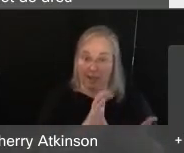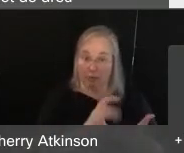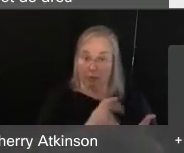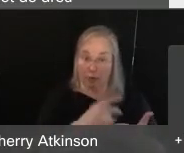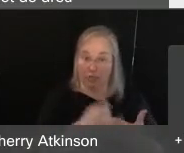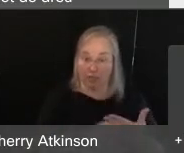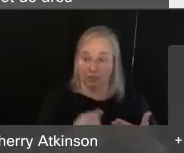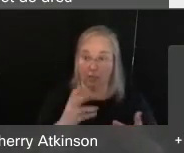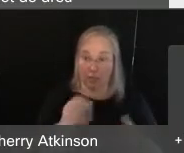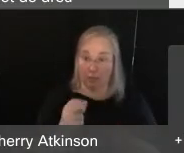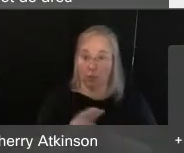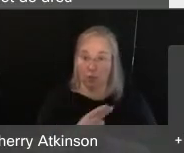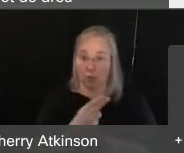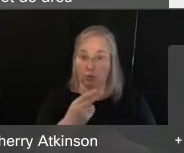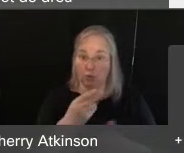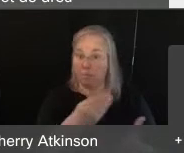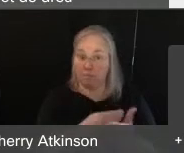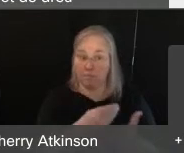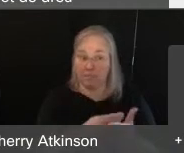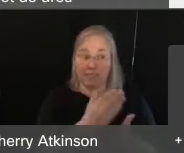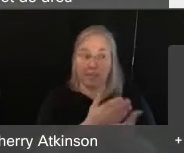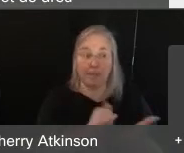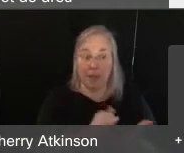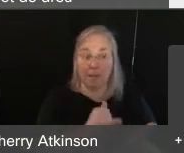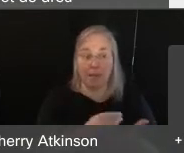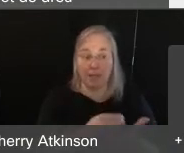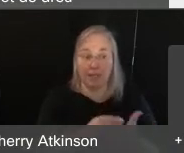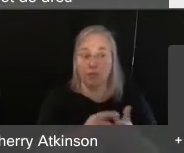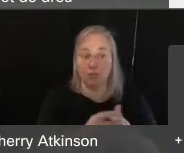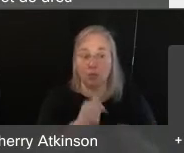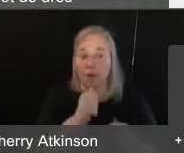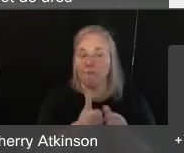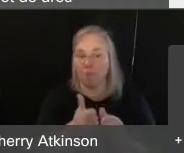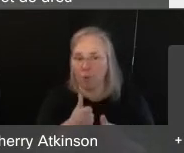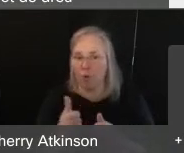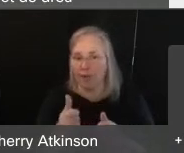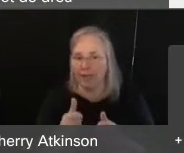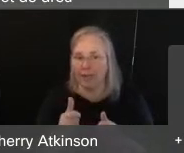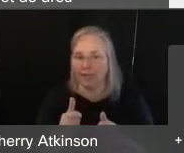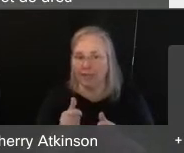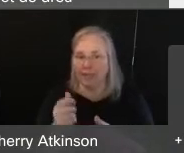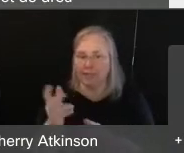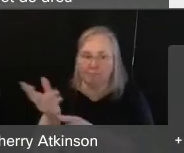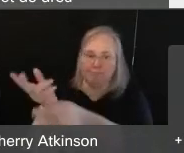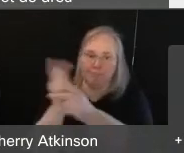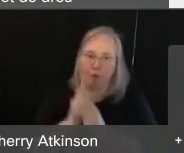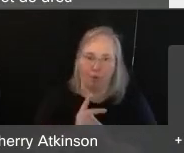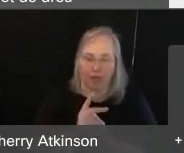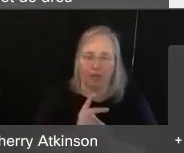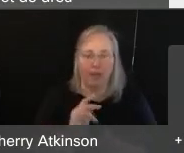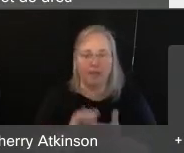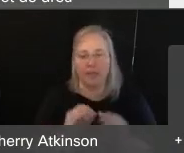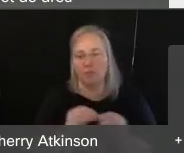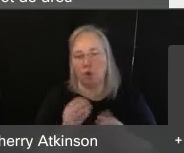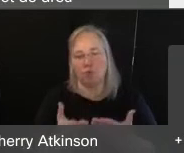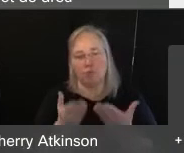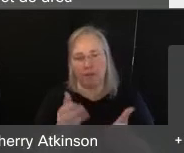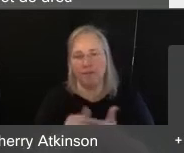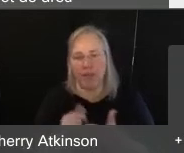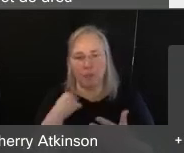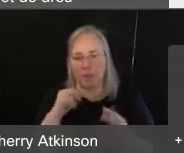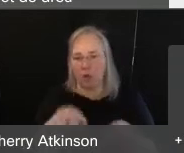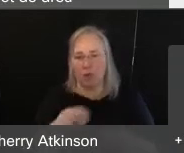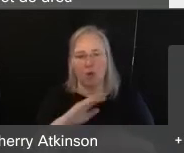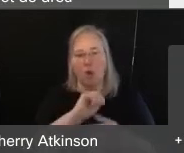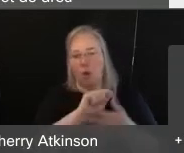to not issue debt that's been previously authorized or something like that. It's more of a recommendation that we look at all options